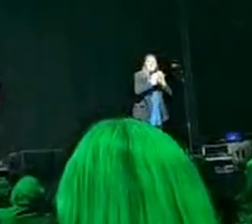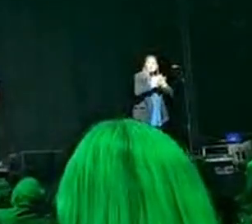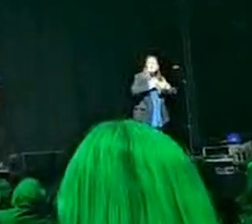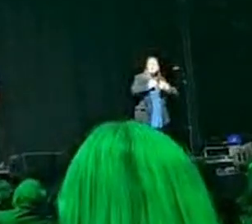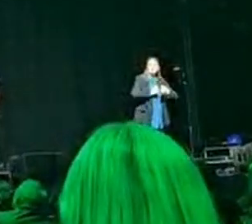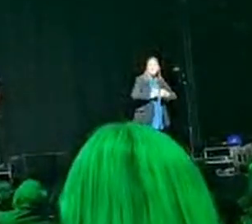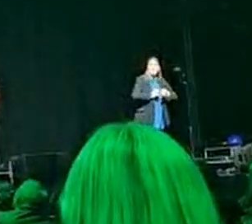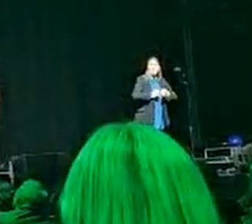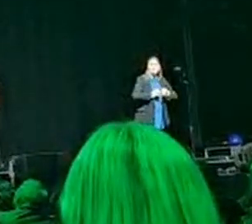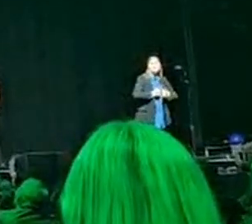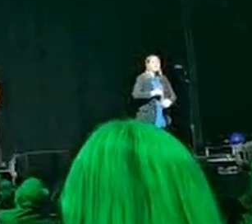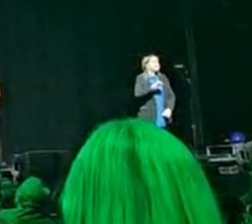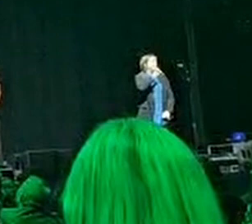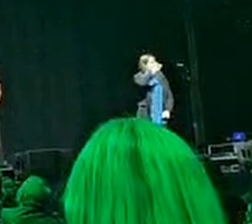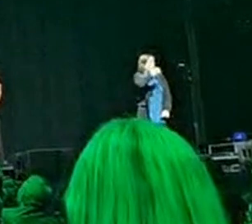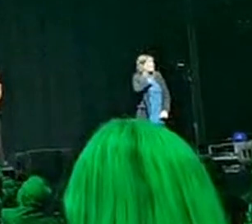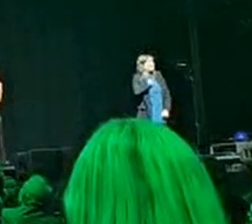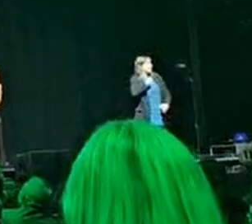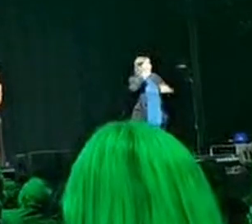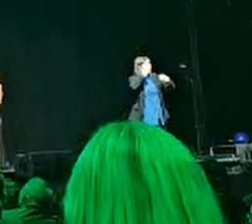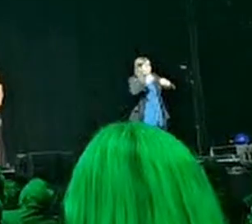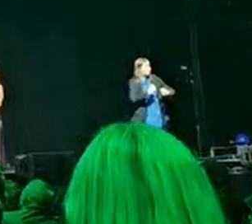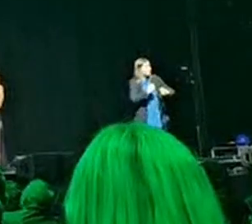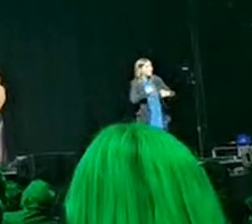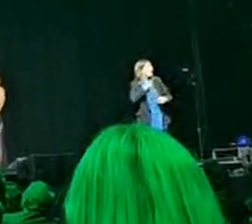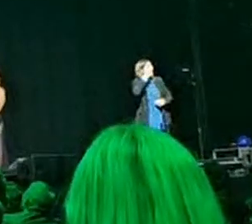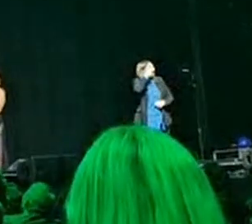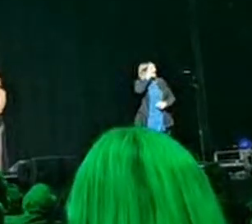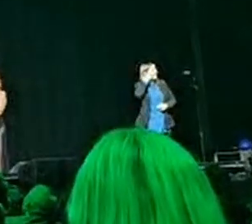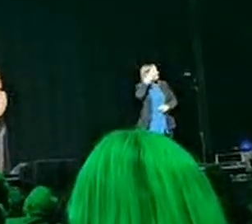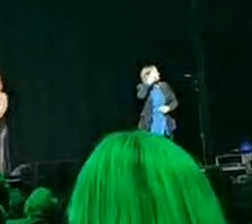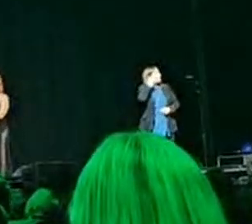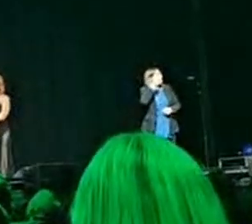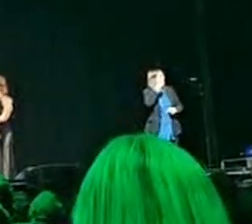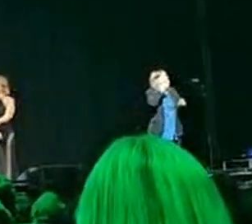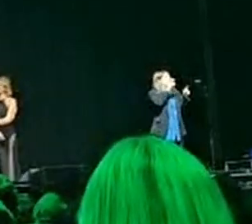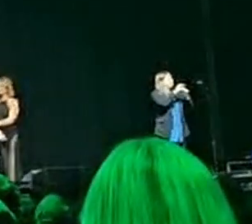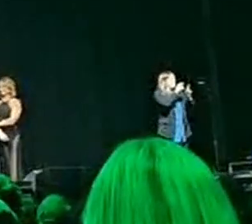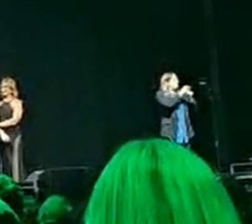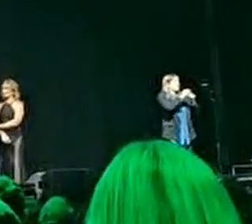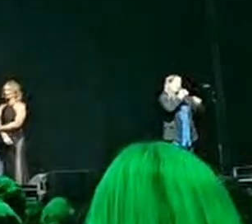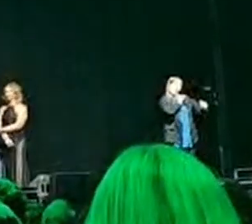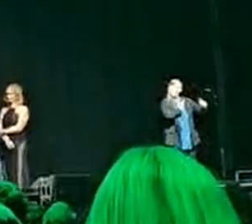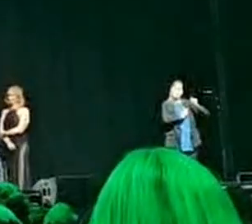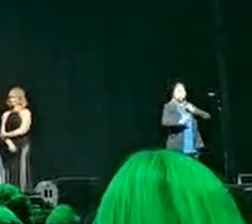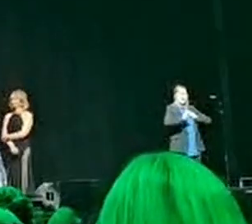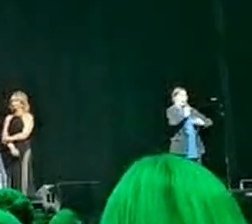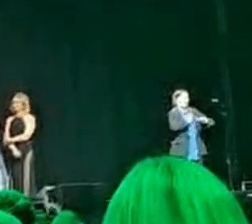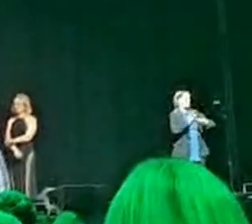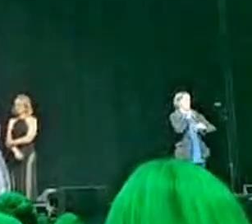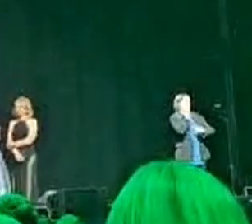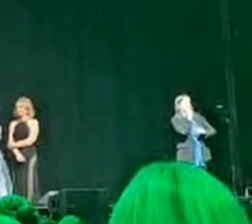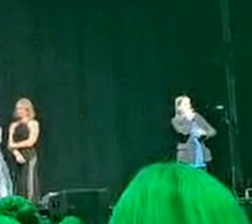I am. I am a Nigerian daughter. We are proud people.